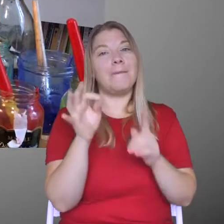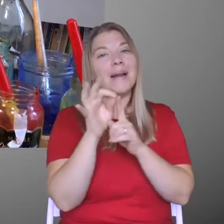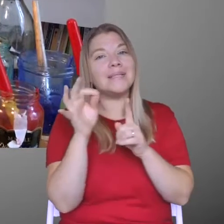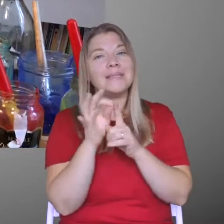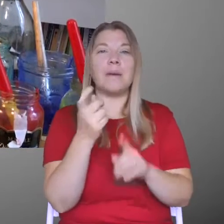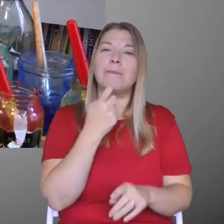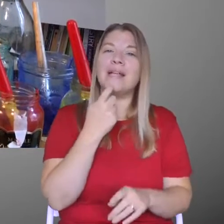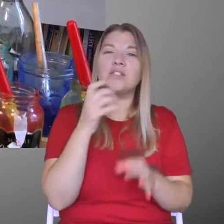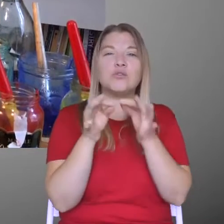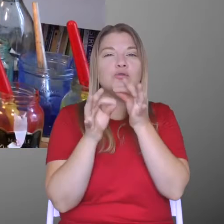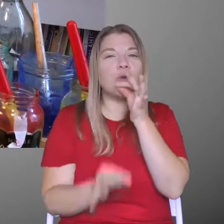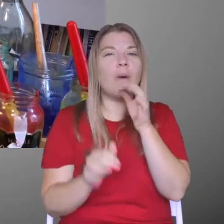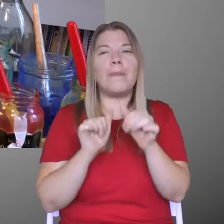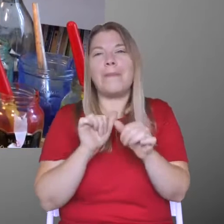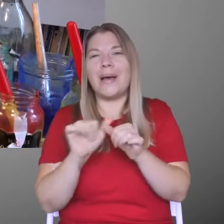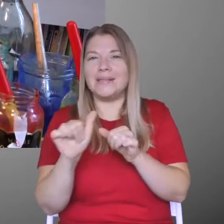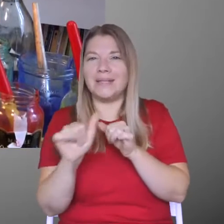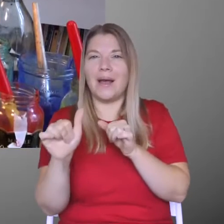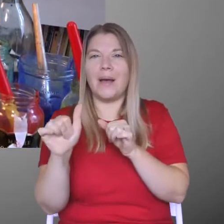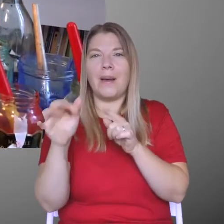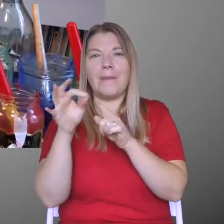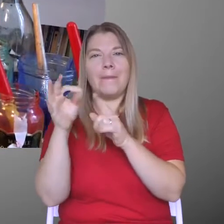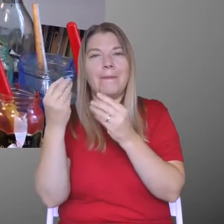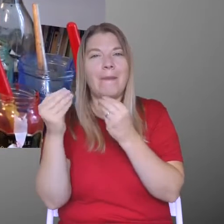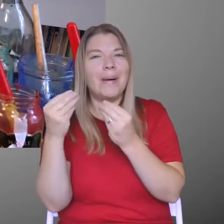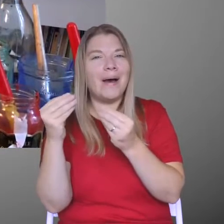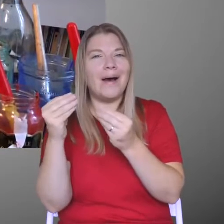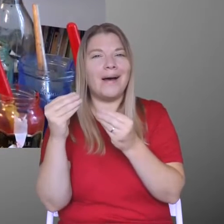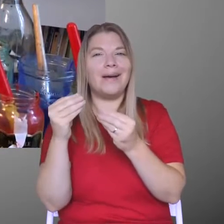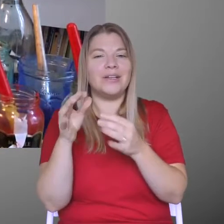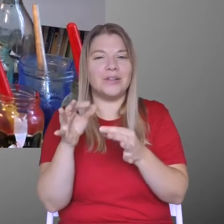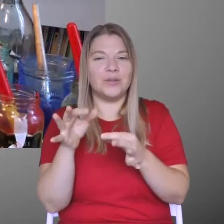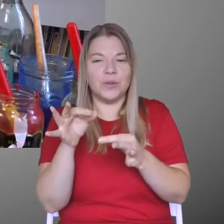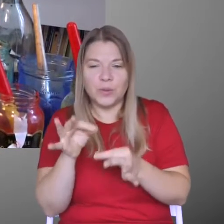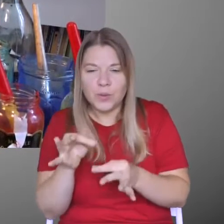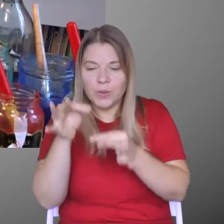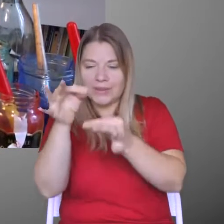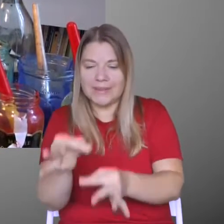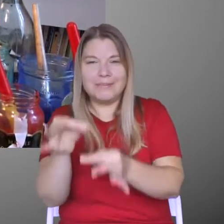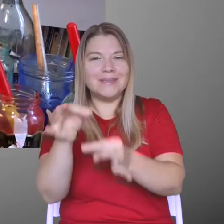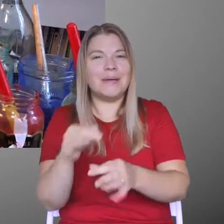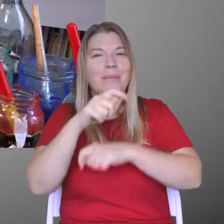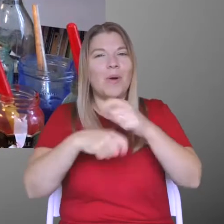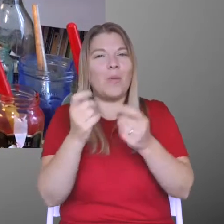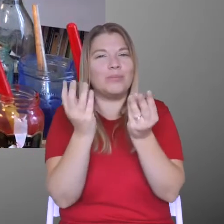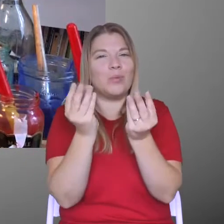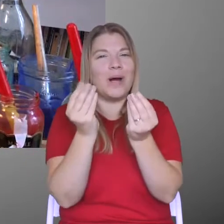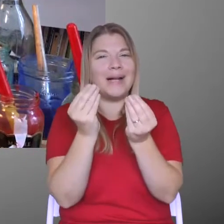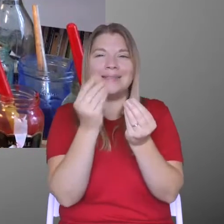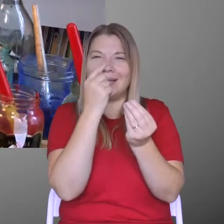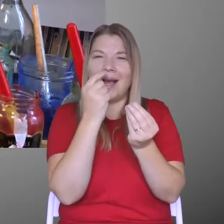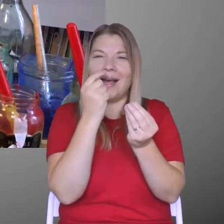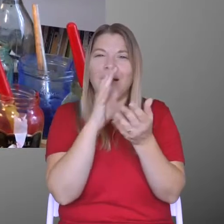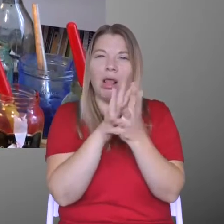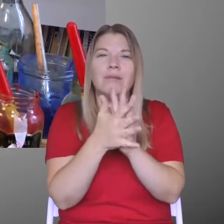little bit better because paper ones do tend to get a bit soggy when you're dipping them in the ink. So we've got our clean